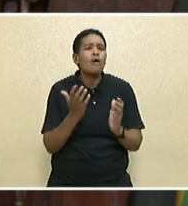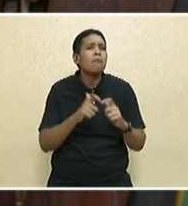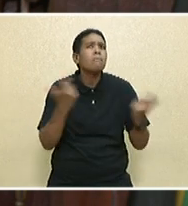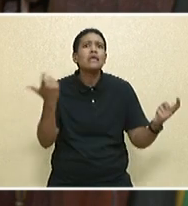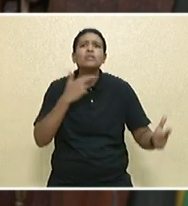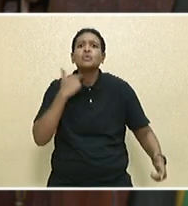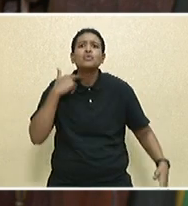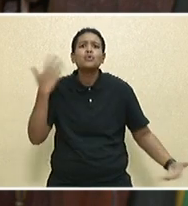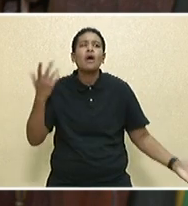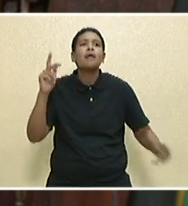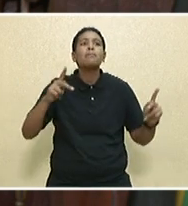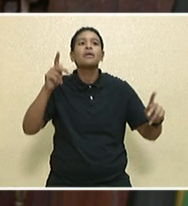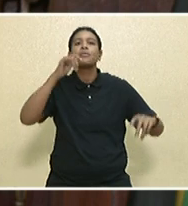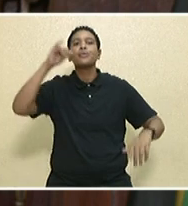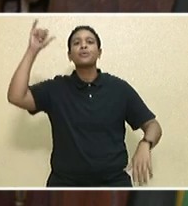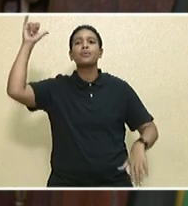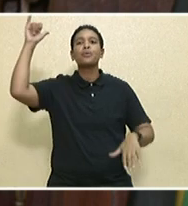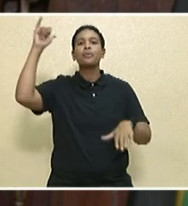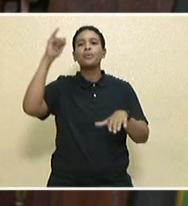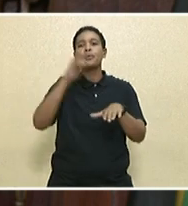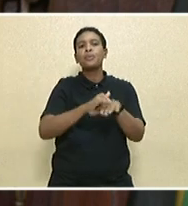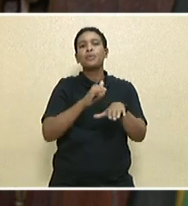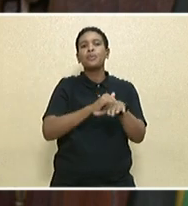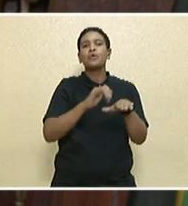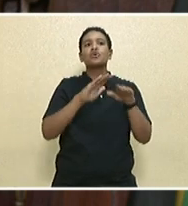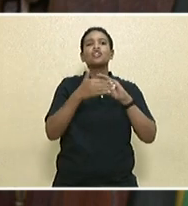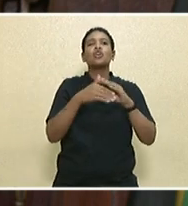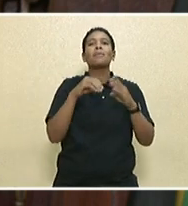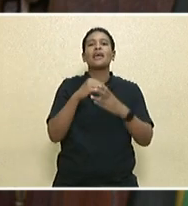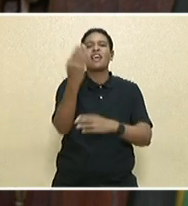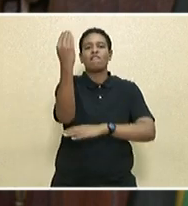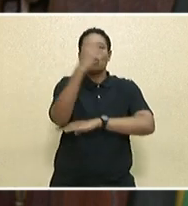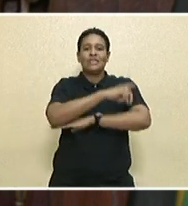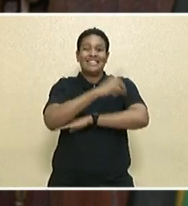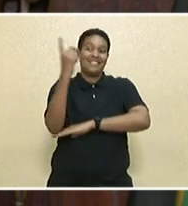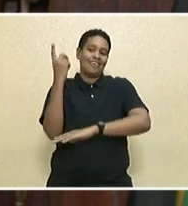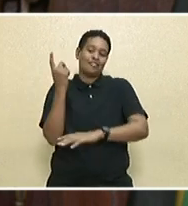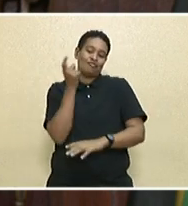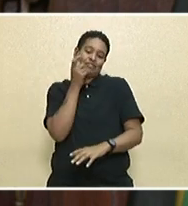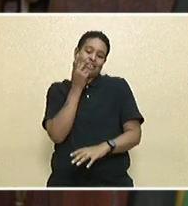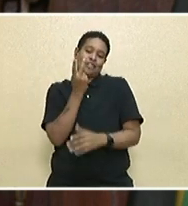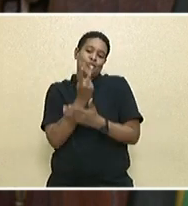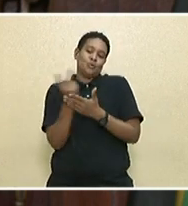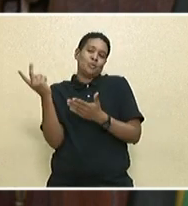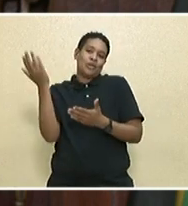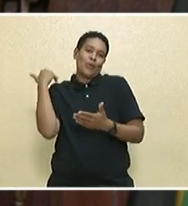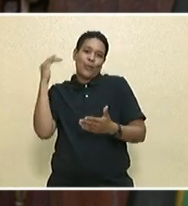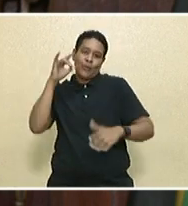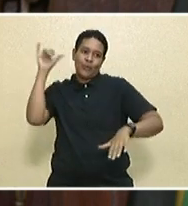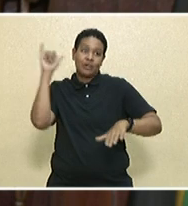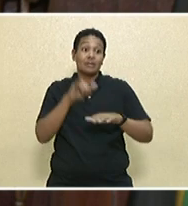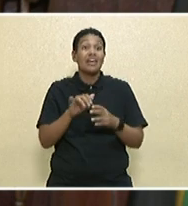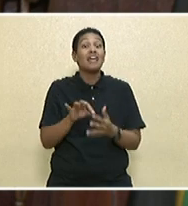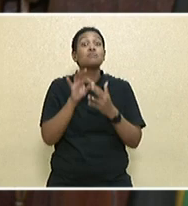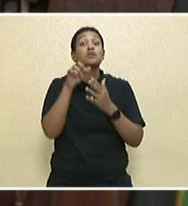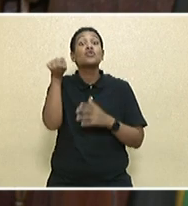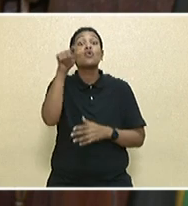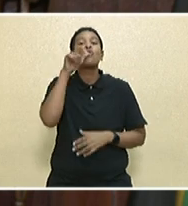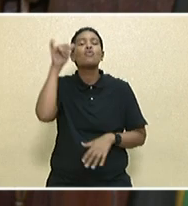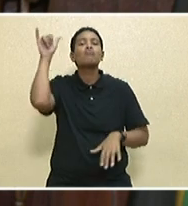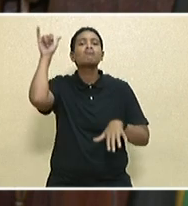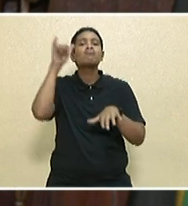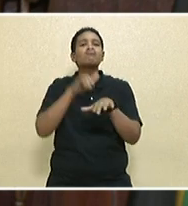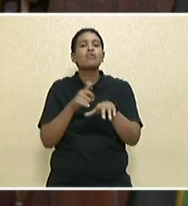persons who returned to Jamaica within the last 14 days, specifically those who returned from the 18th